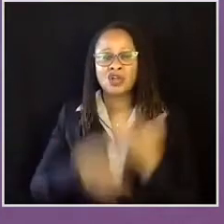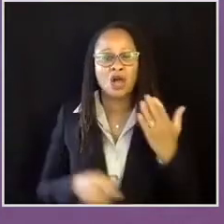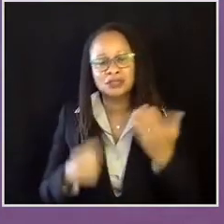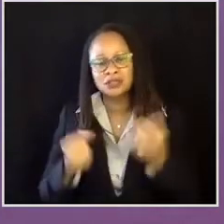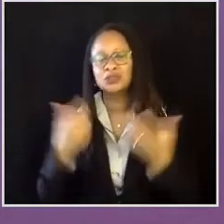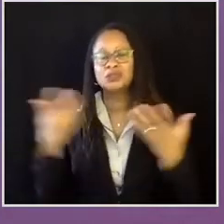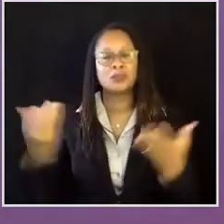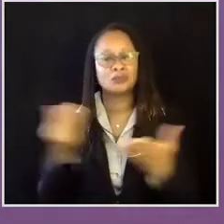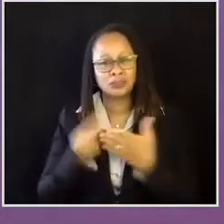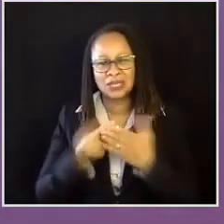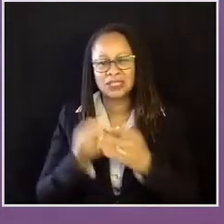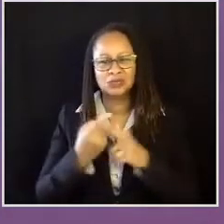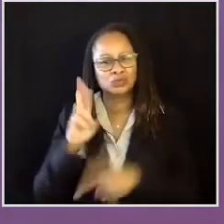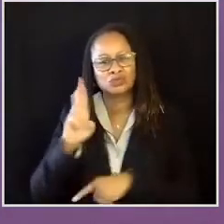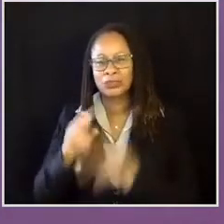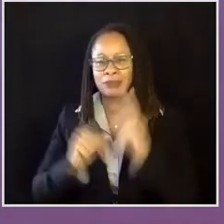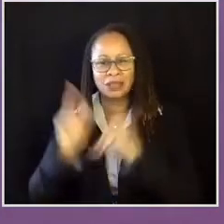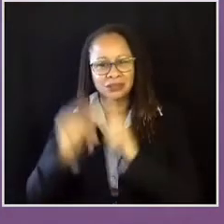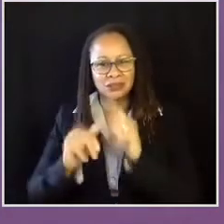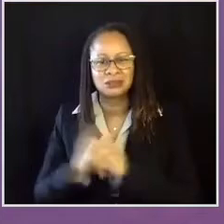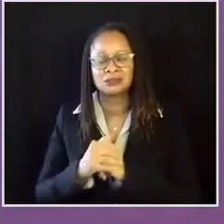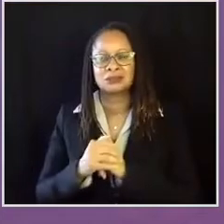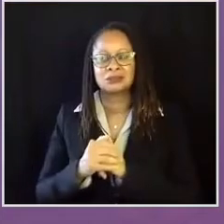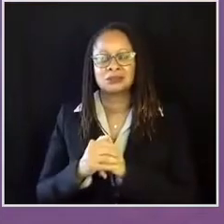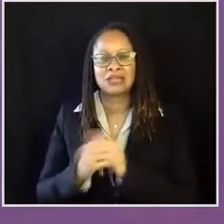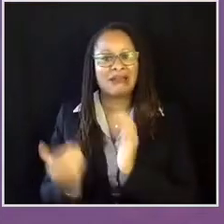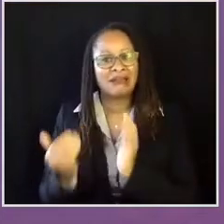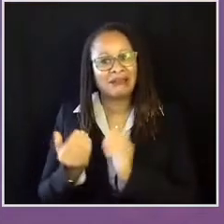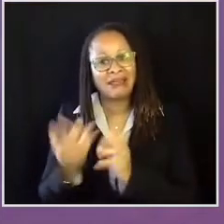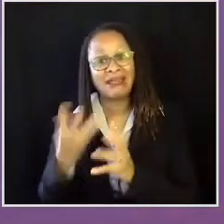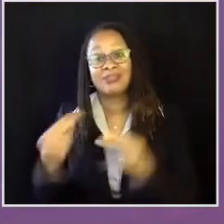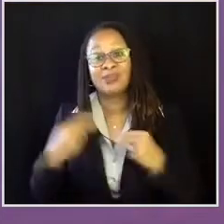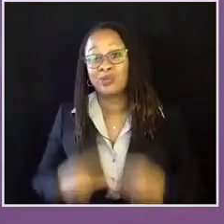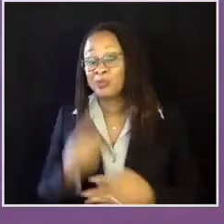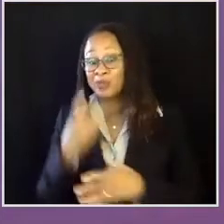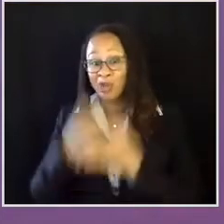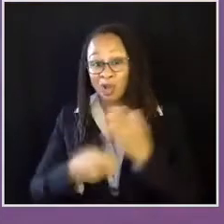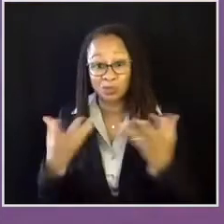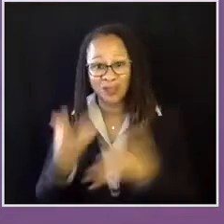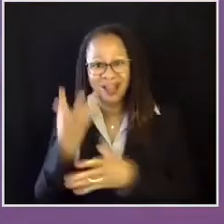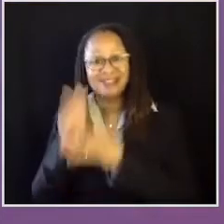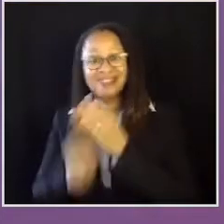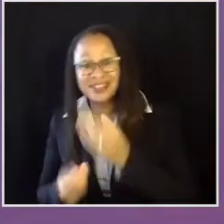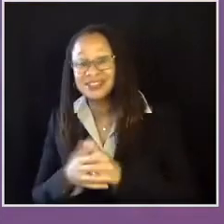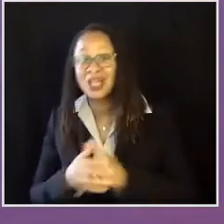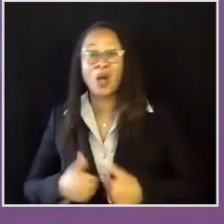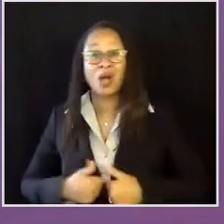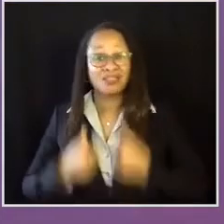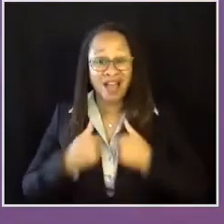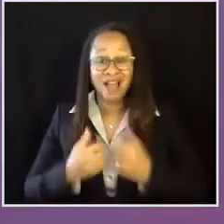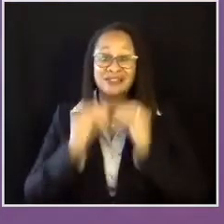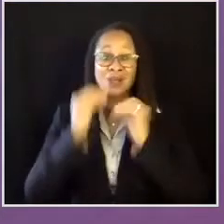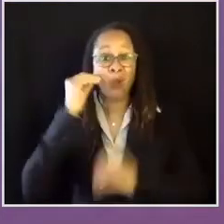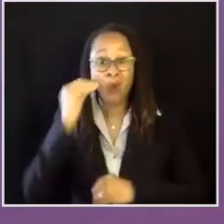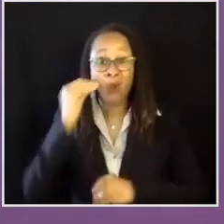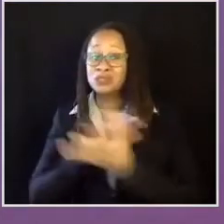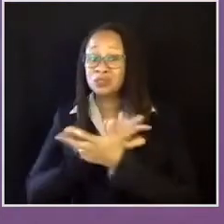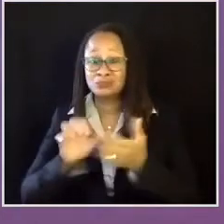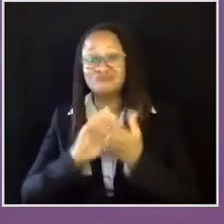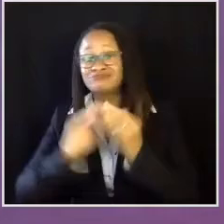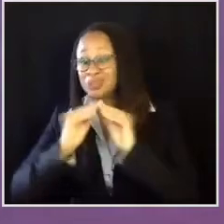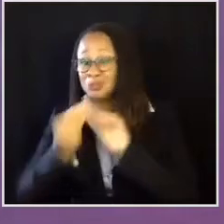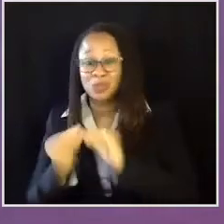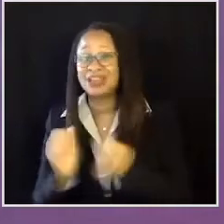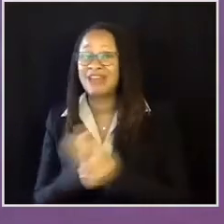dollars to rebuild, when the human cost, the lives and the livelihoods and the homes and the communities destroyed are